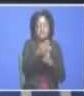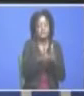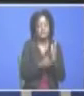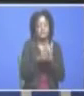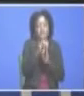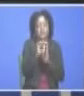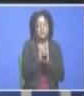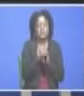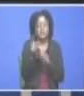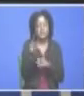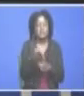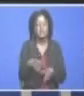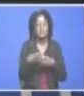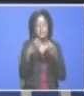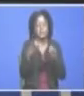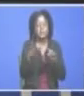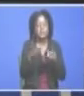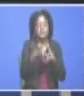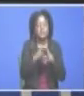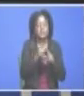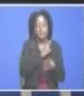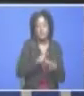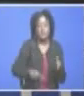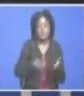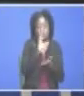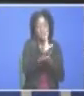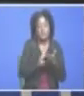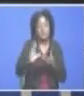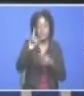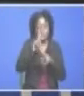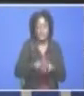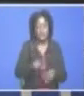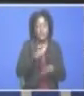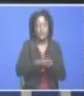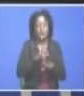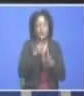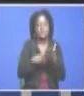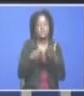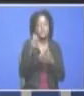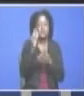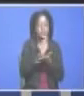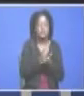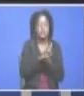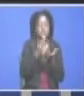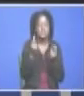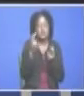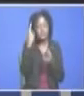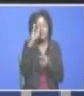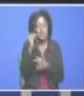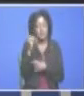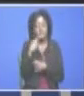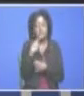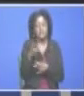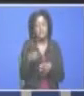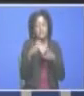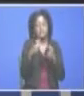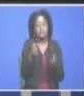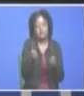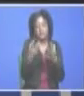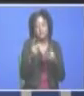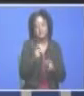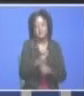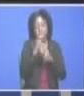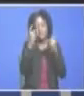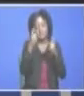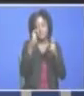Queens College was based on what the school had done for him, saying he credited much of his success to the foundation he received in his early